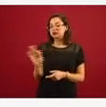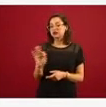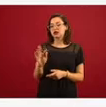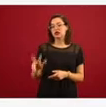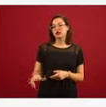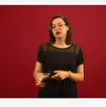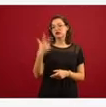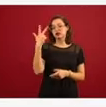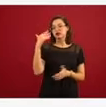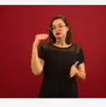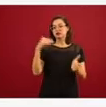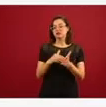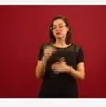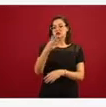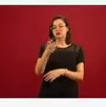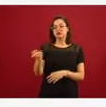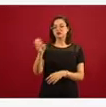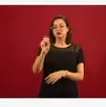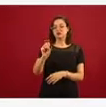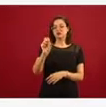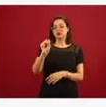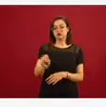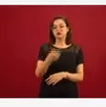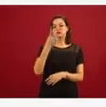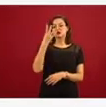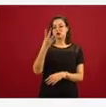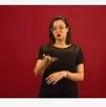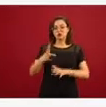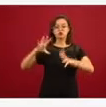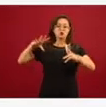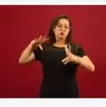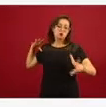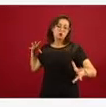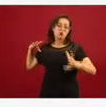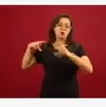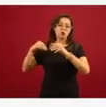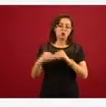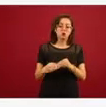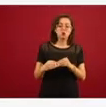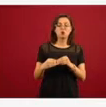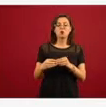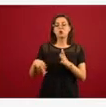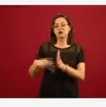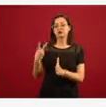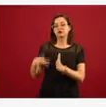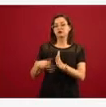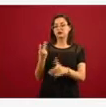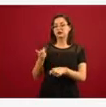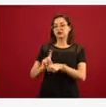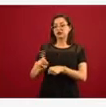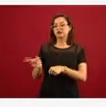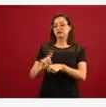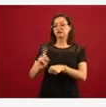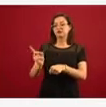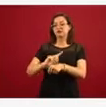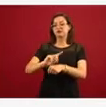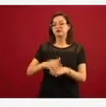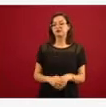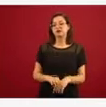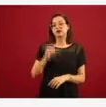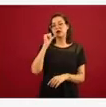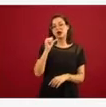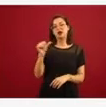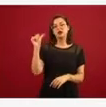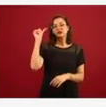So if you remember the chart we showed about the suspect cases, this is the same data represented in the form of a